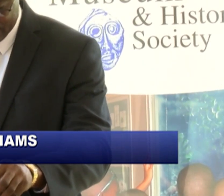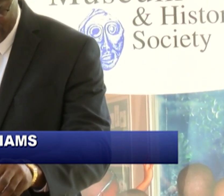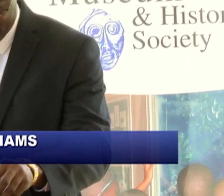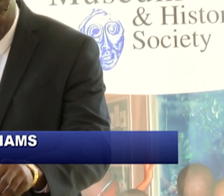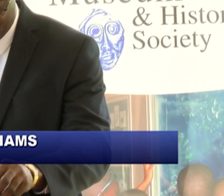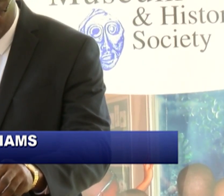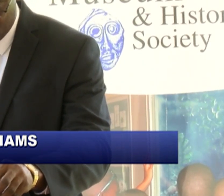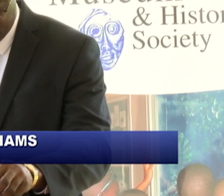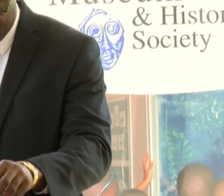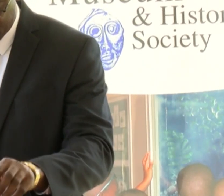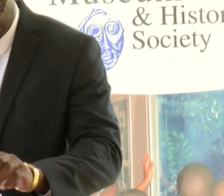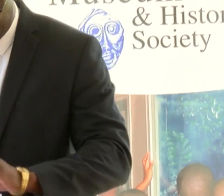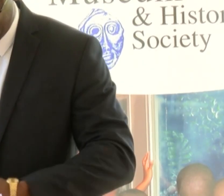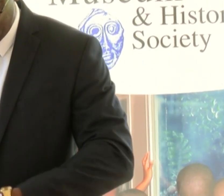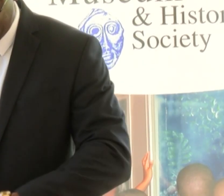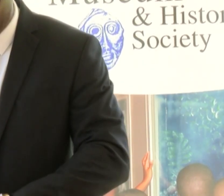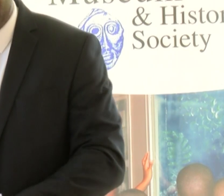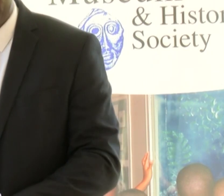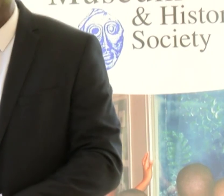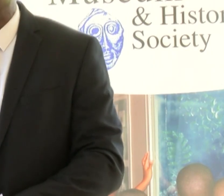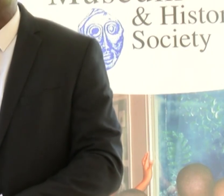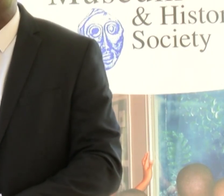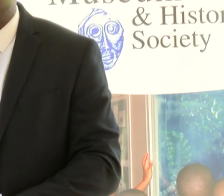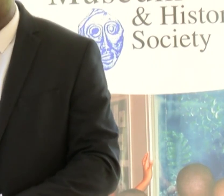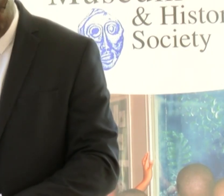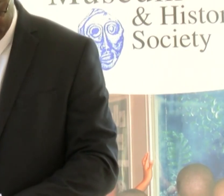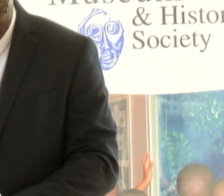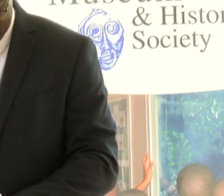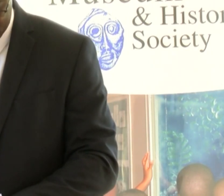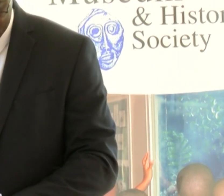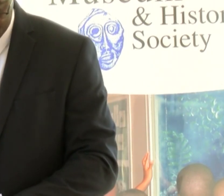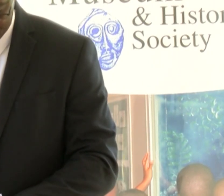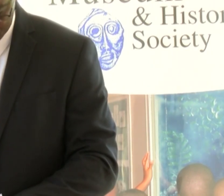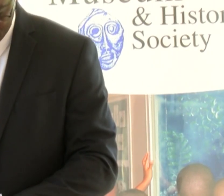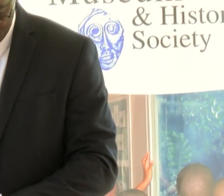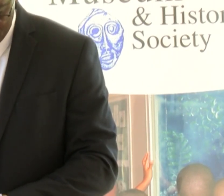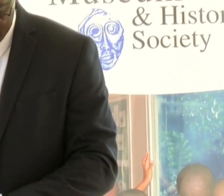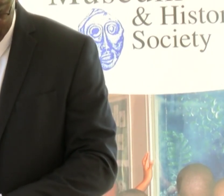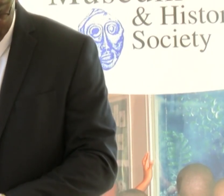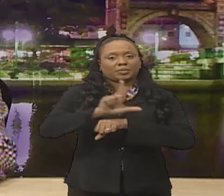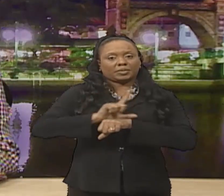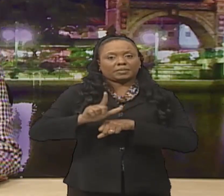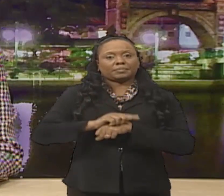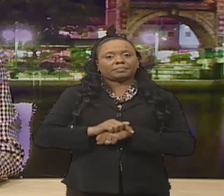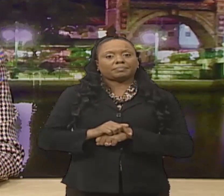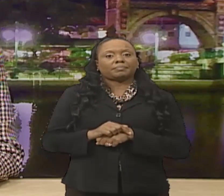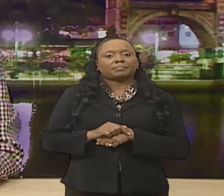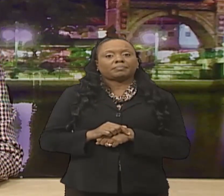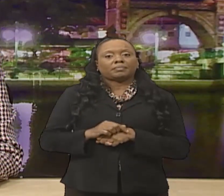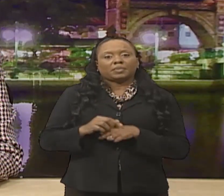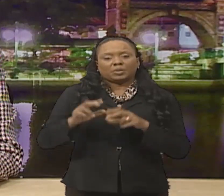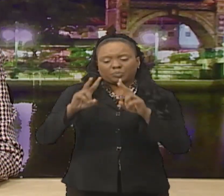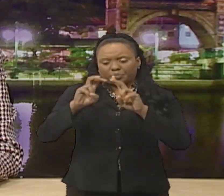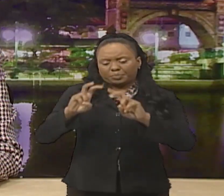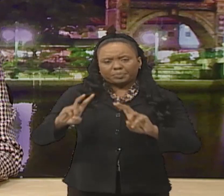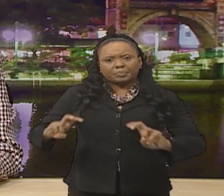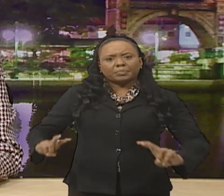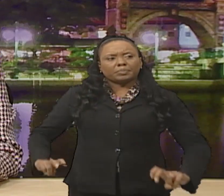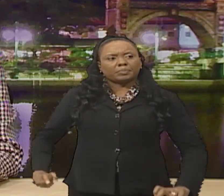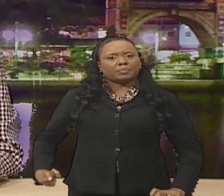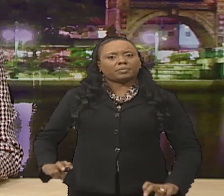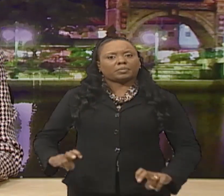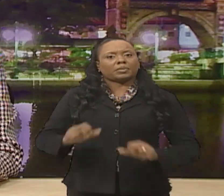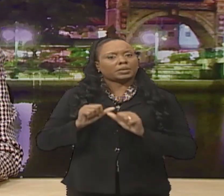and an understanding of the role they must play in building a productive society. That investigations are